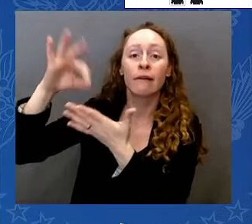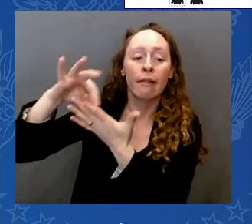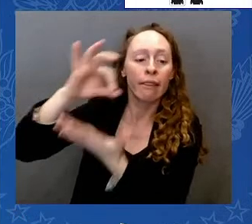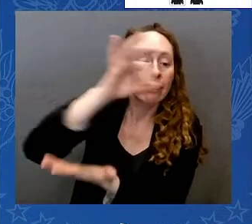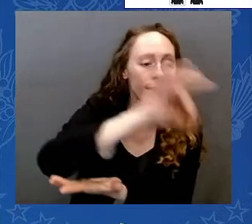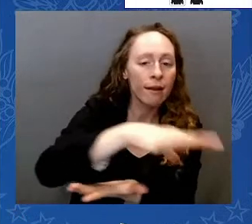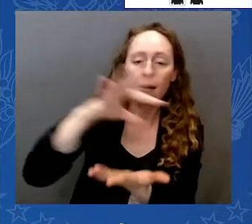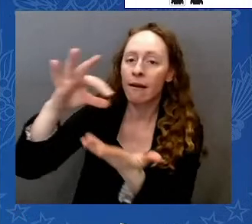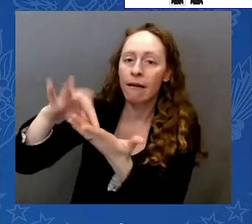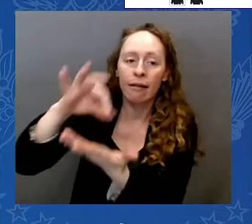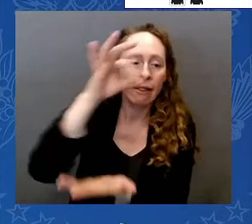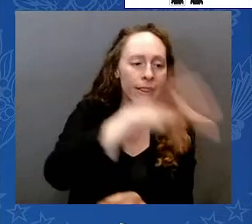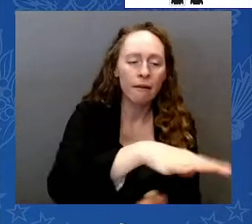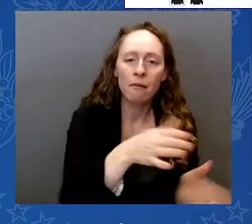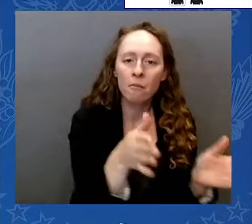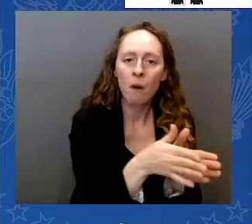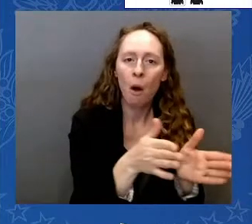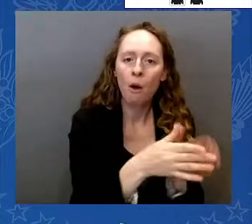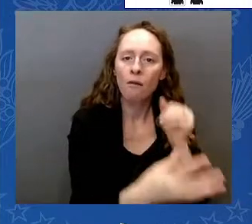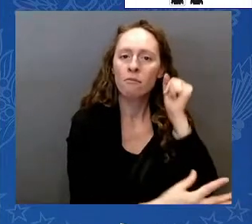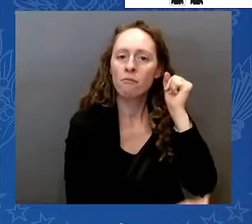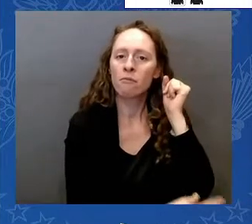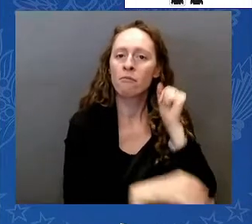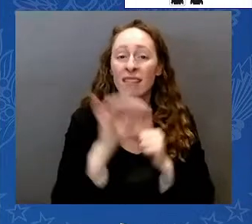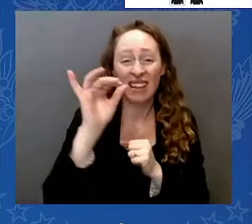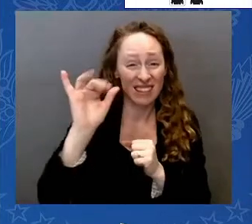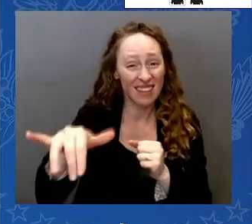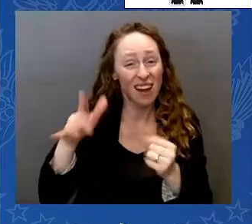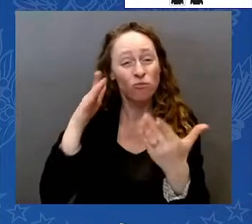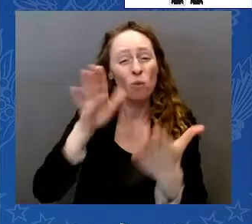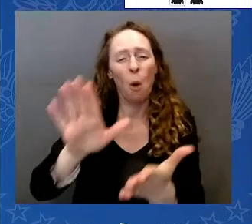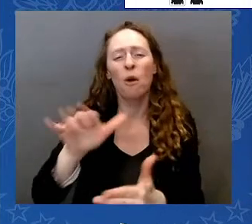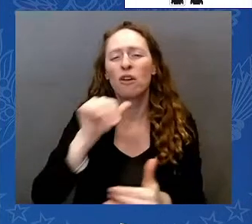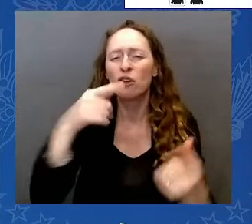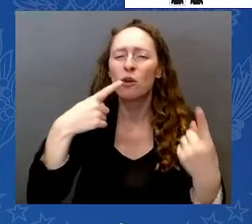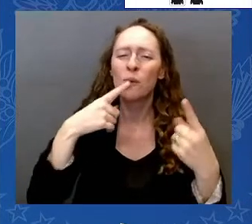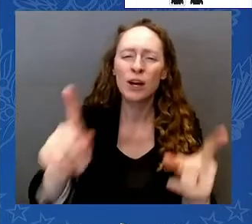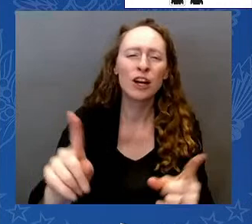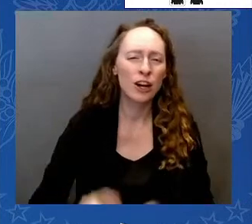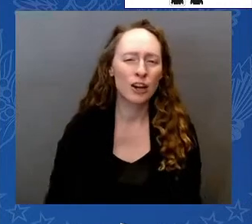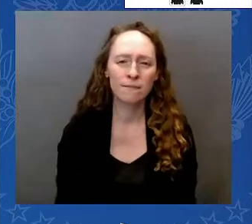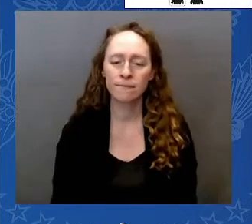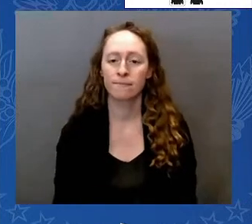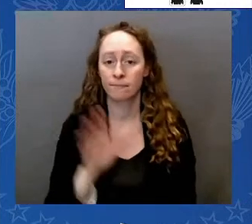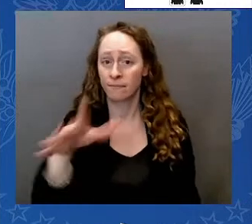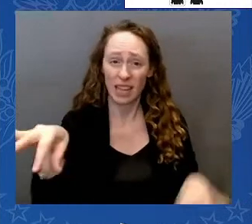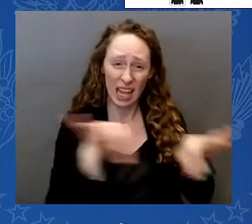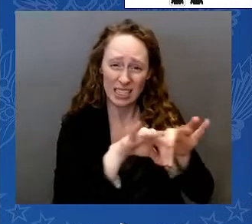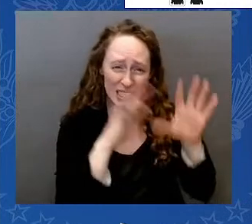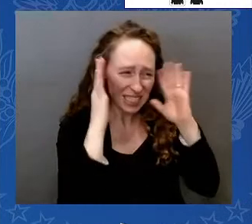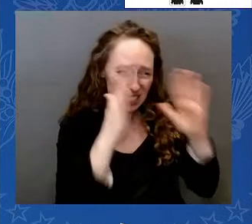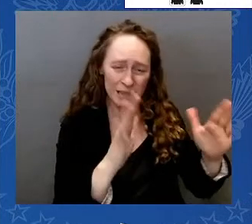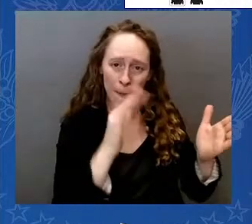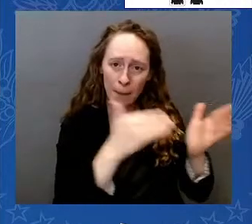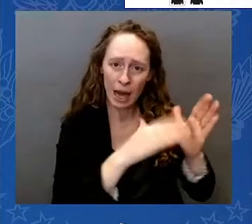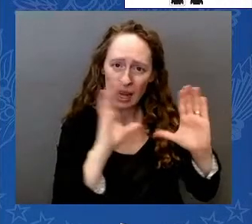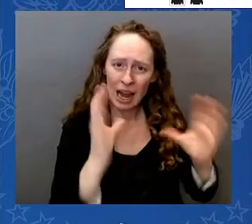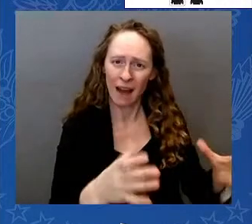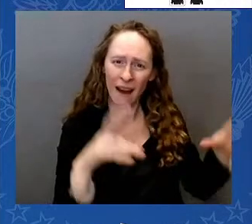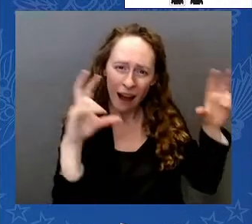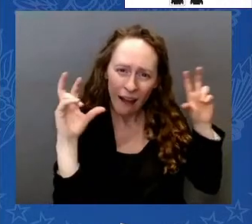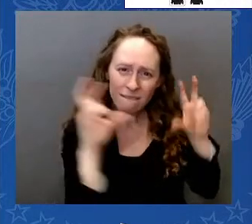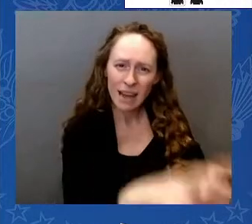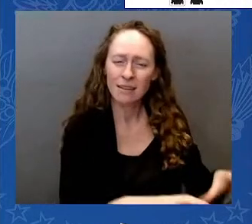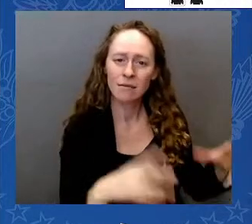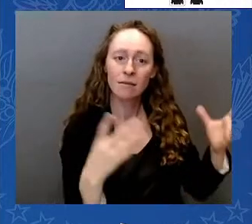And when that happens, everyone does well. The poor have a ladder up, the middle class do well, and the wealthy do very well. They're not hurt at all.